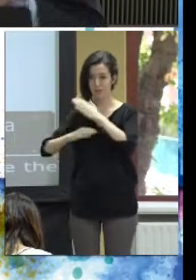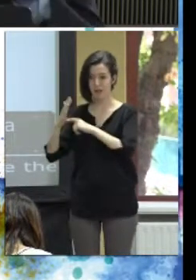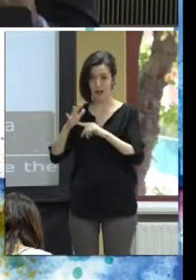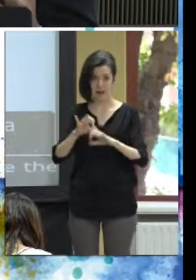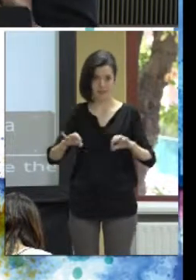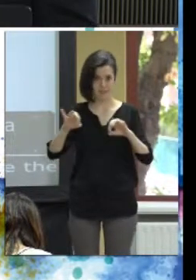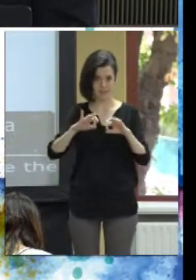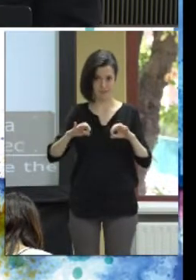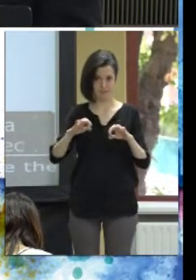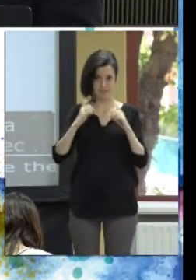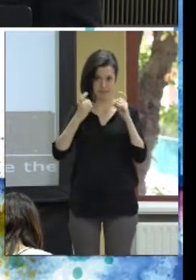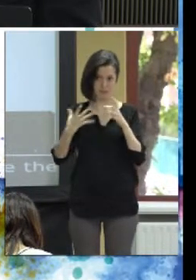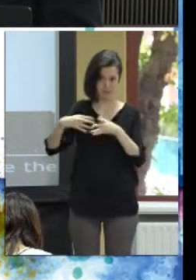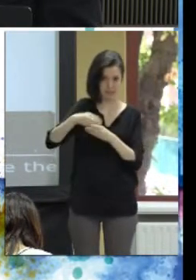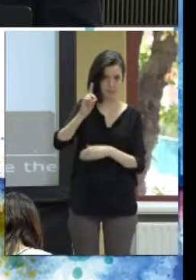it wouldn't be